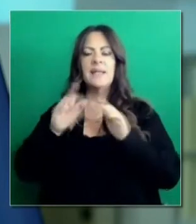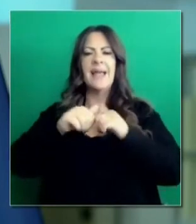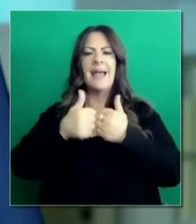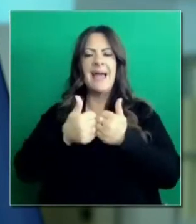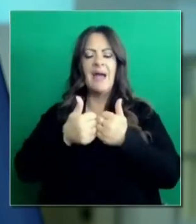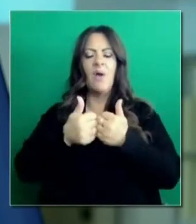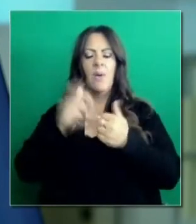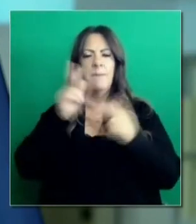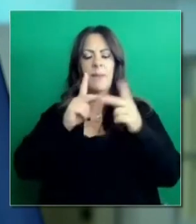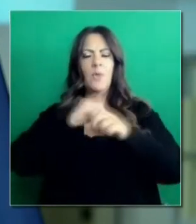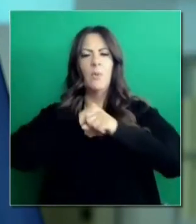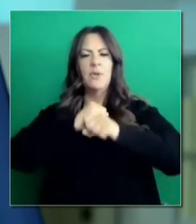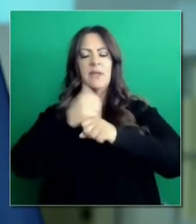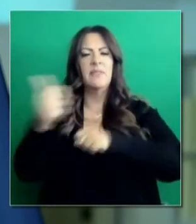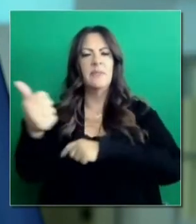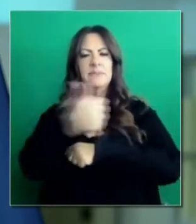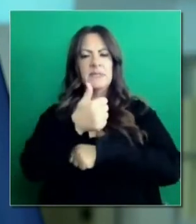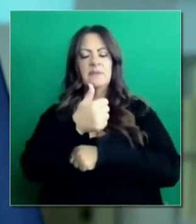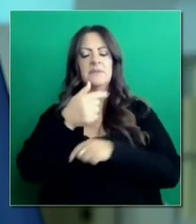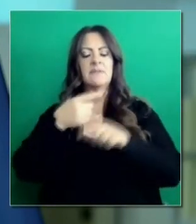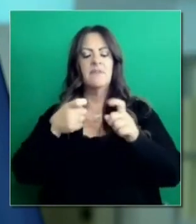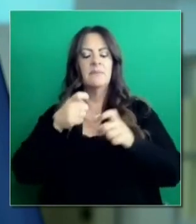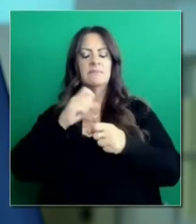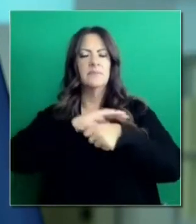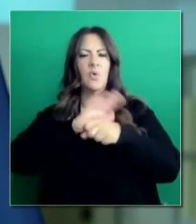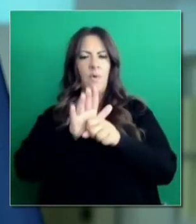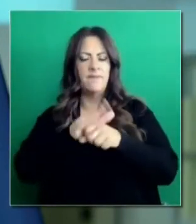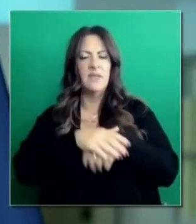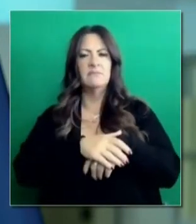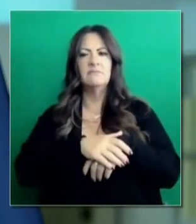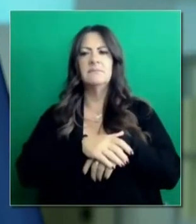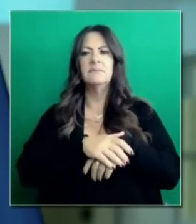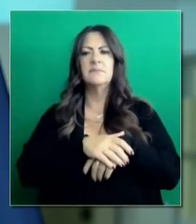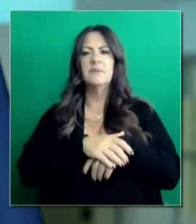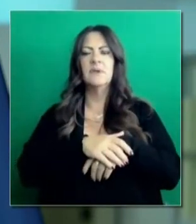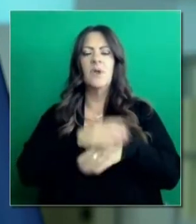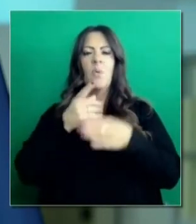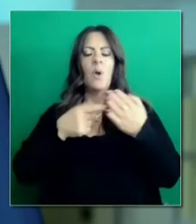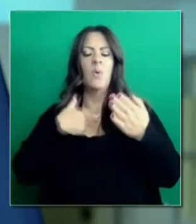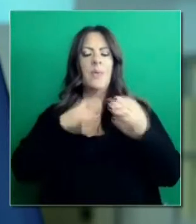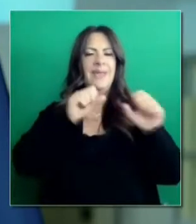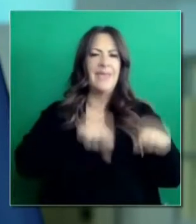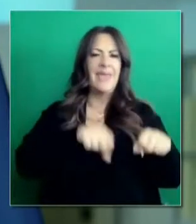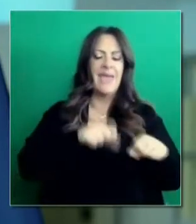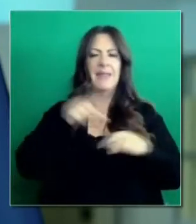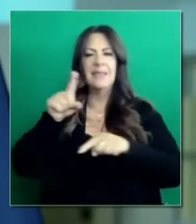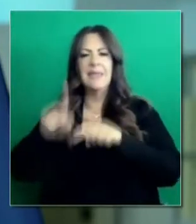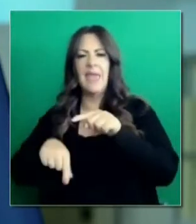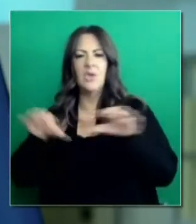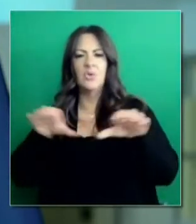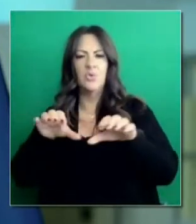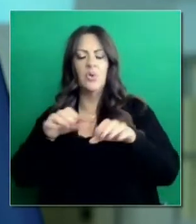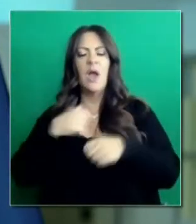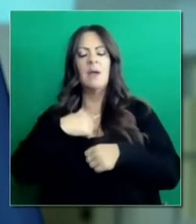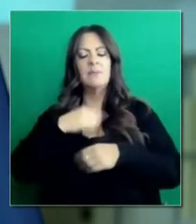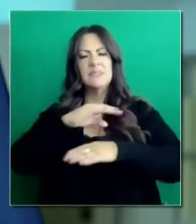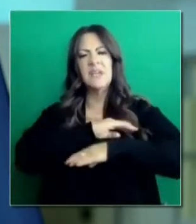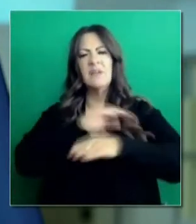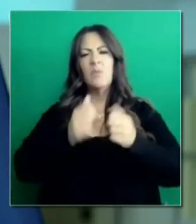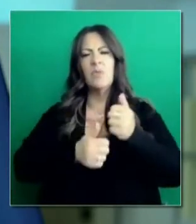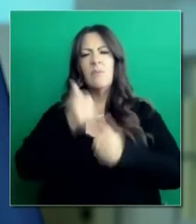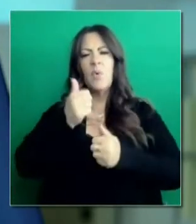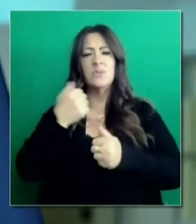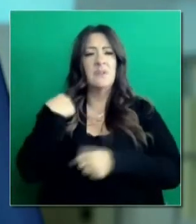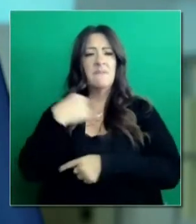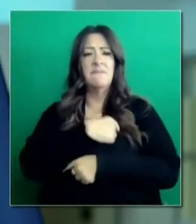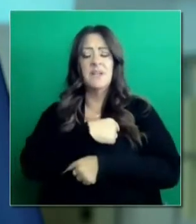to make determinations of what we should and shouldn't do, I'm very satisfied with the approach the vast majority of us have taken across